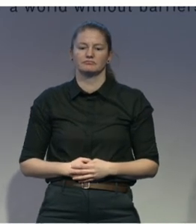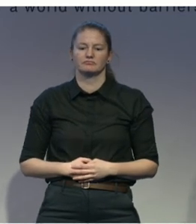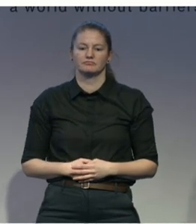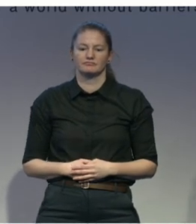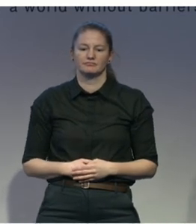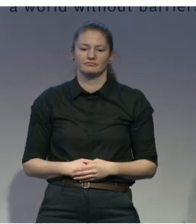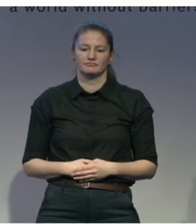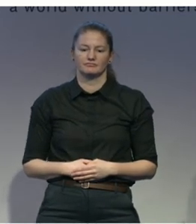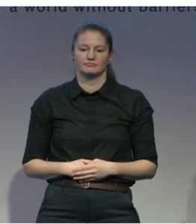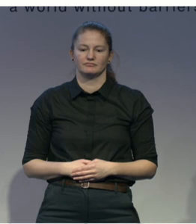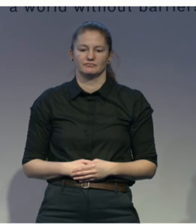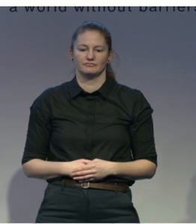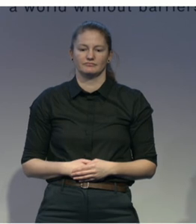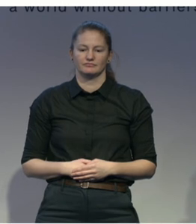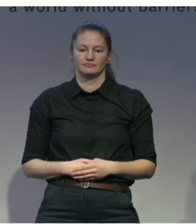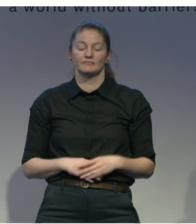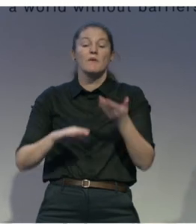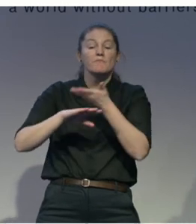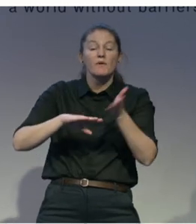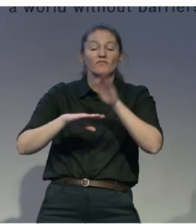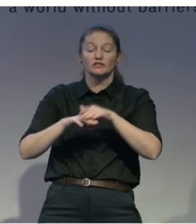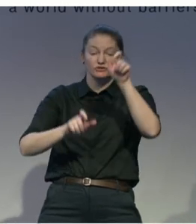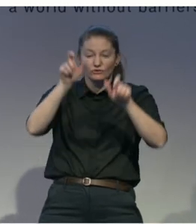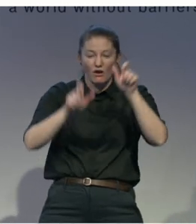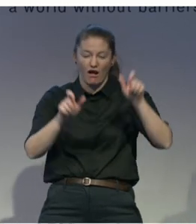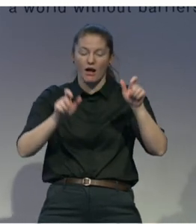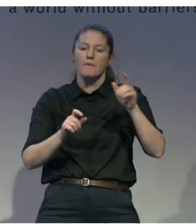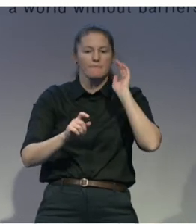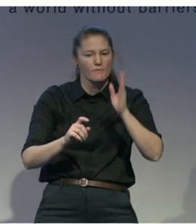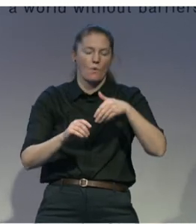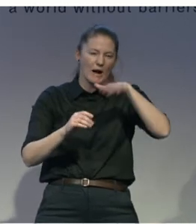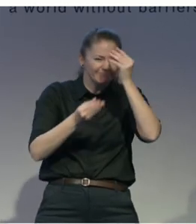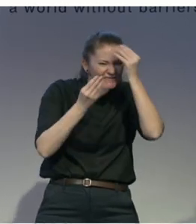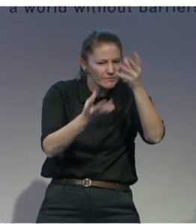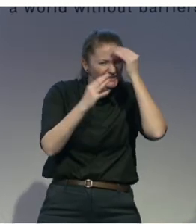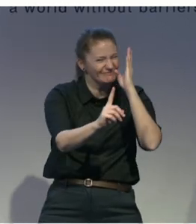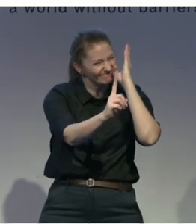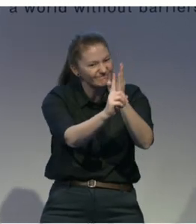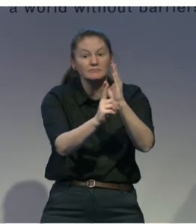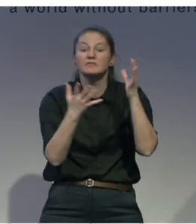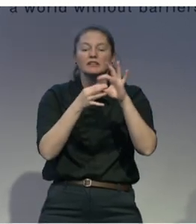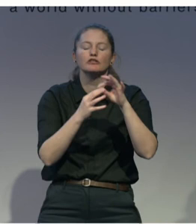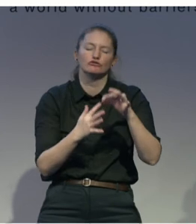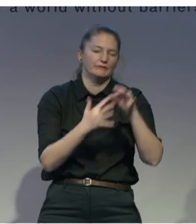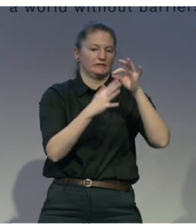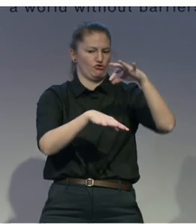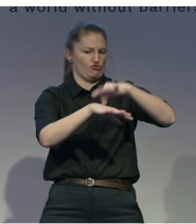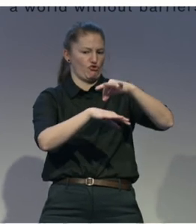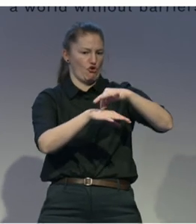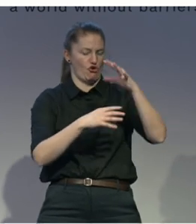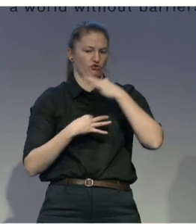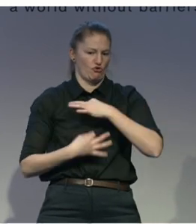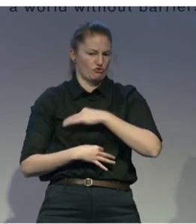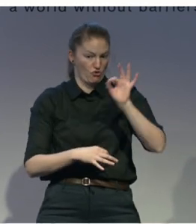them, especially doctors. For that, they want medical appointment in the public health system to